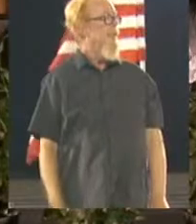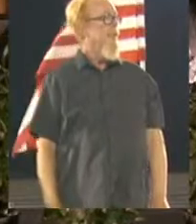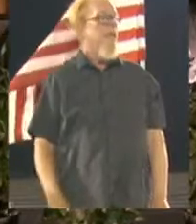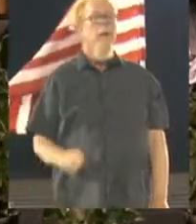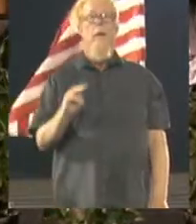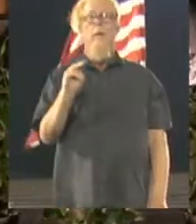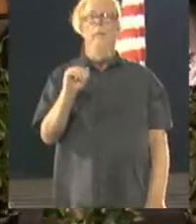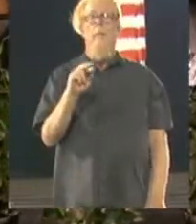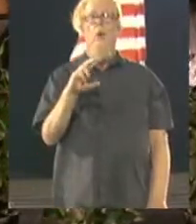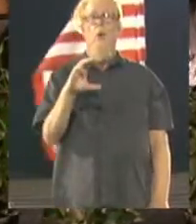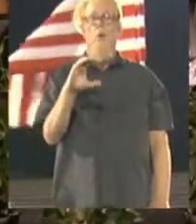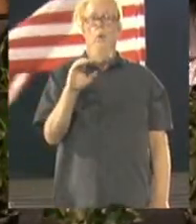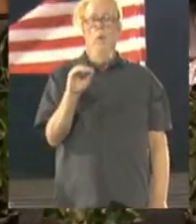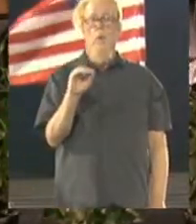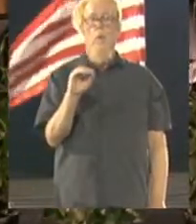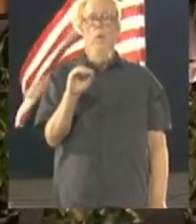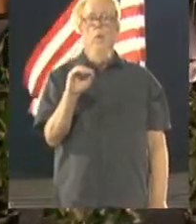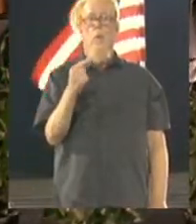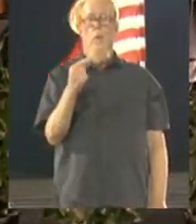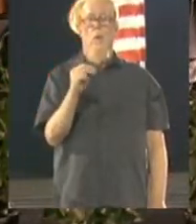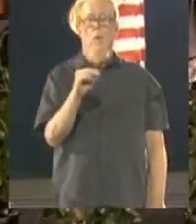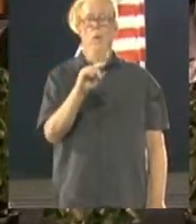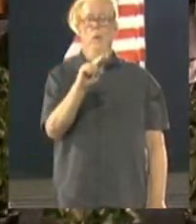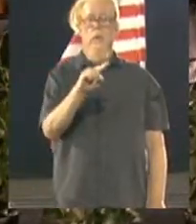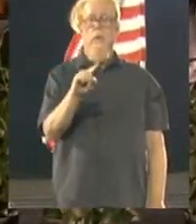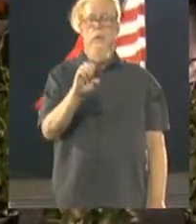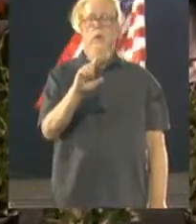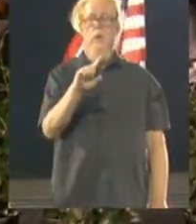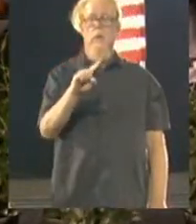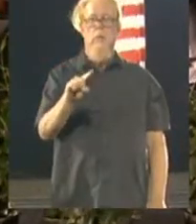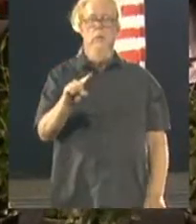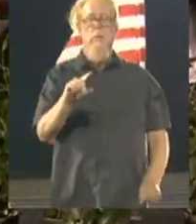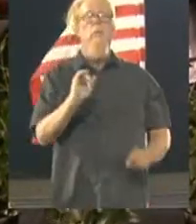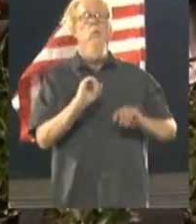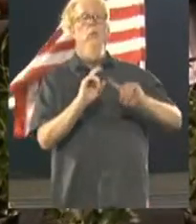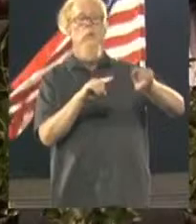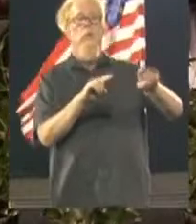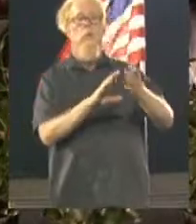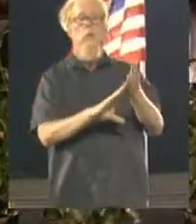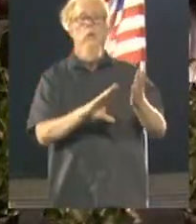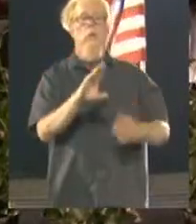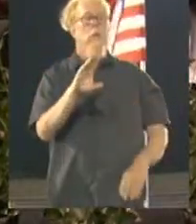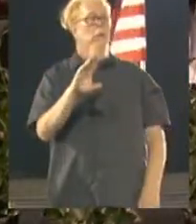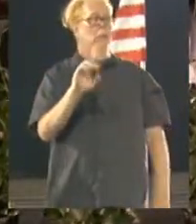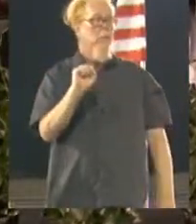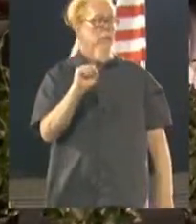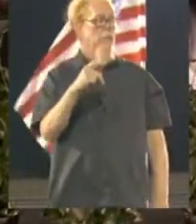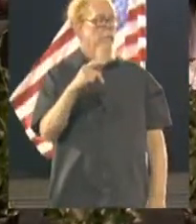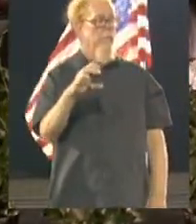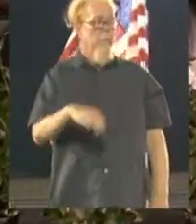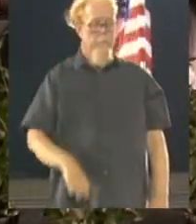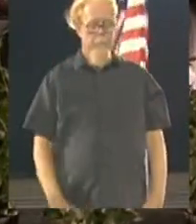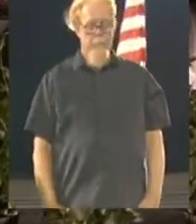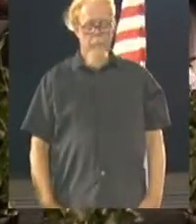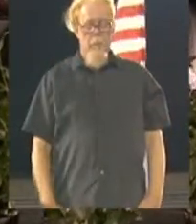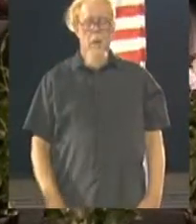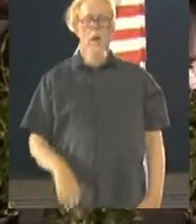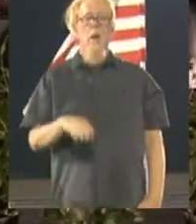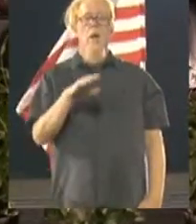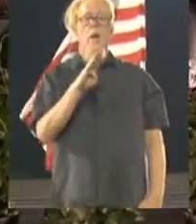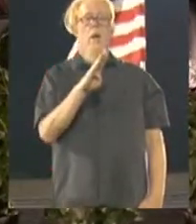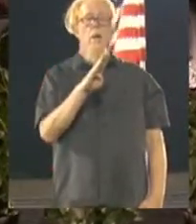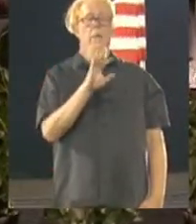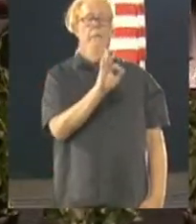Marco A. Gonzalez will be attending St. Philip's College. Tilano Cerda will